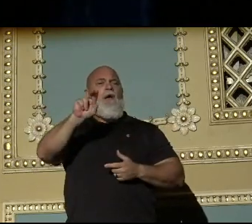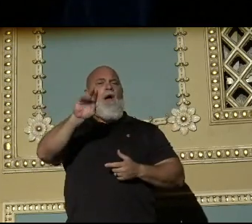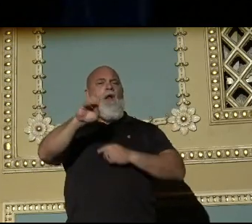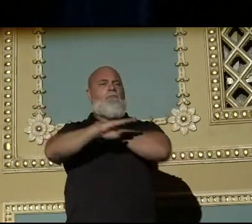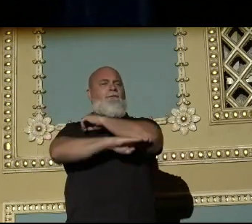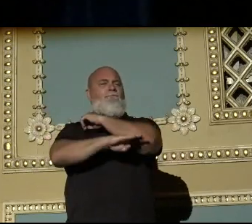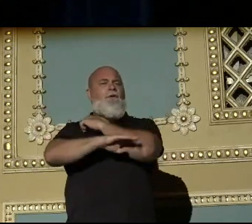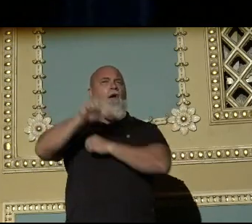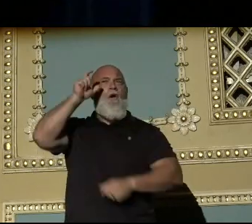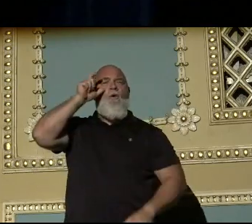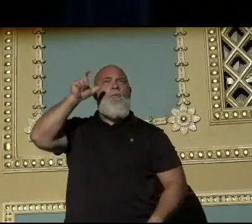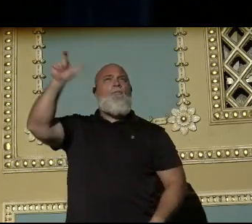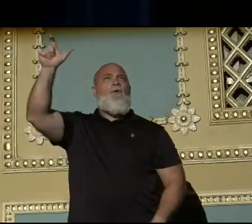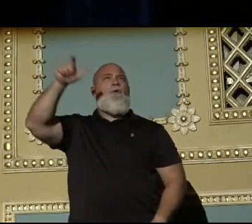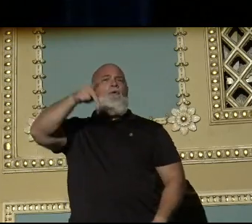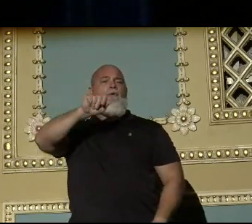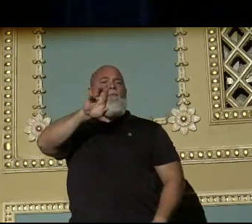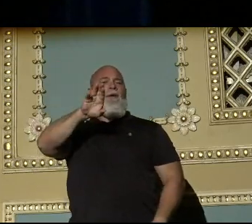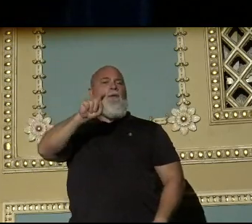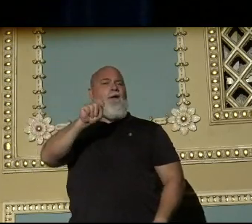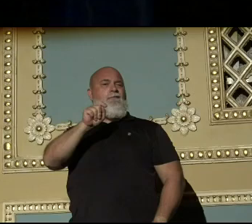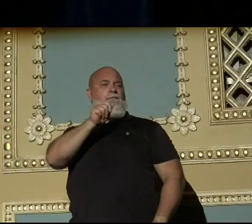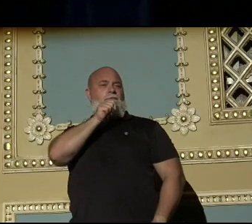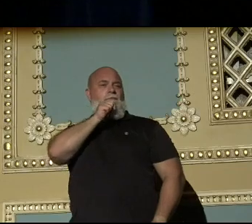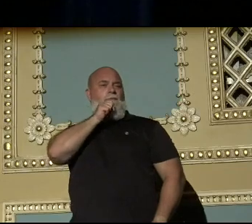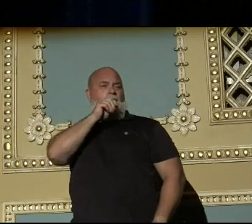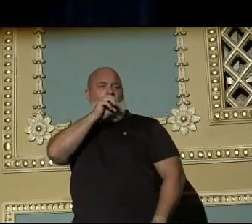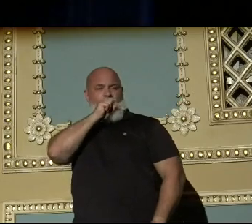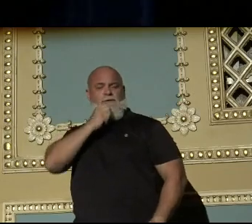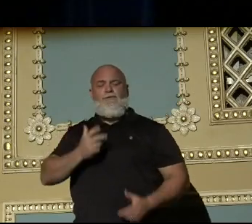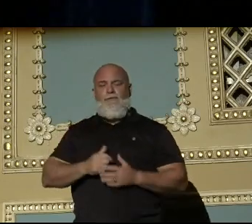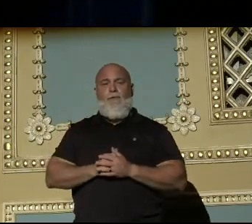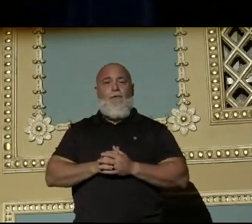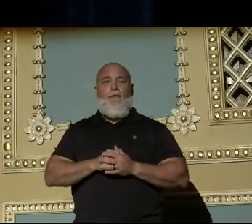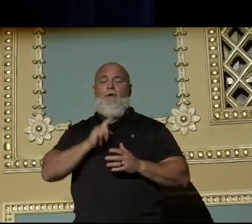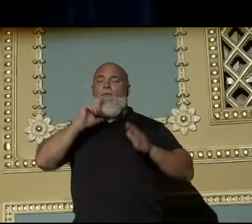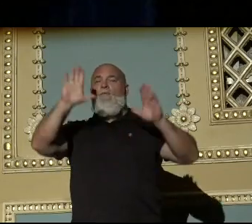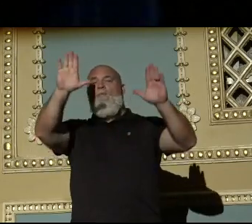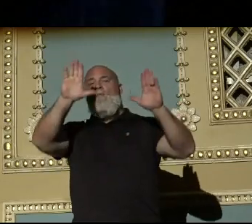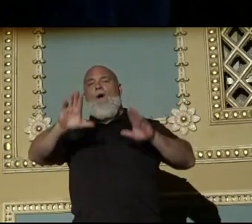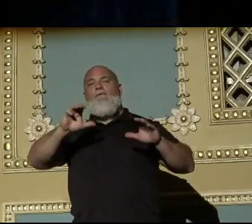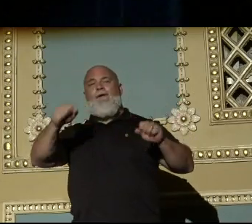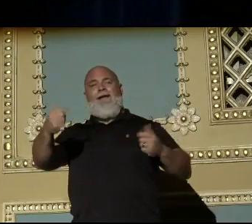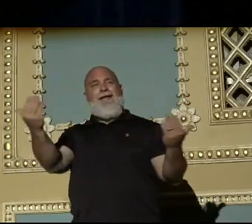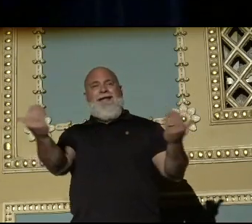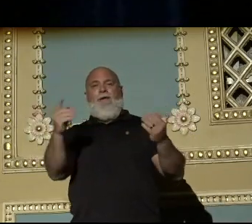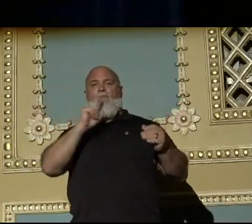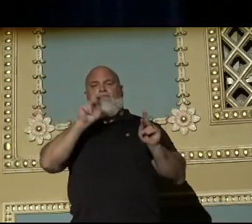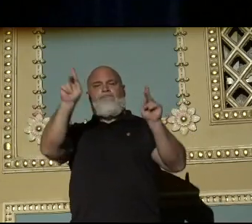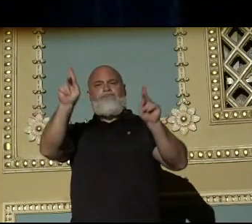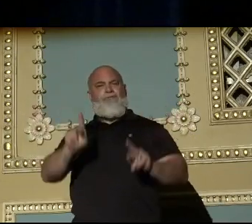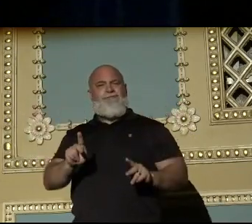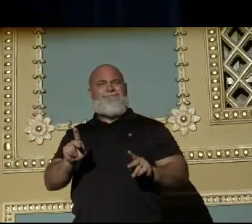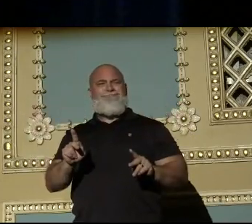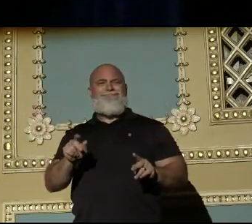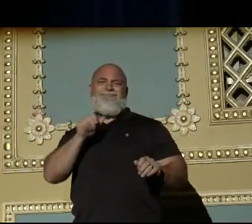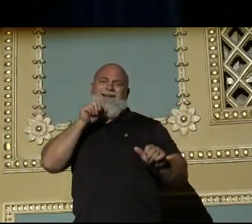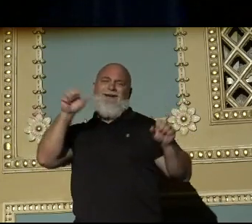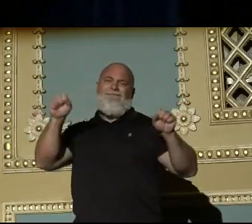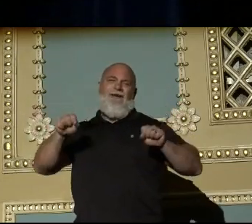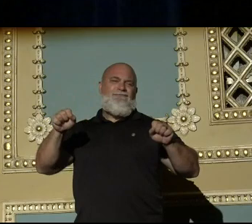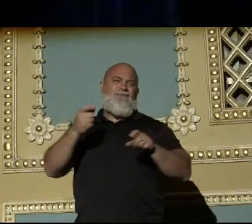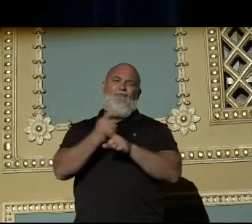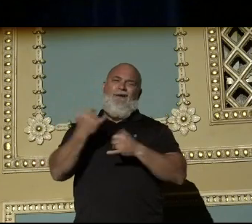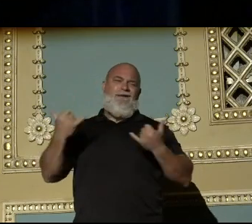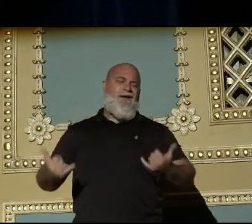Moon Paramount Confidential. It would be wonderful if we could have you here in person, but that's just not possible right